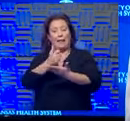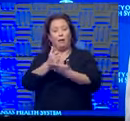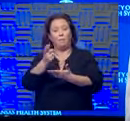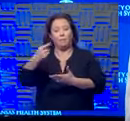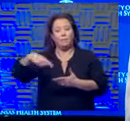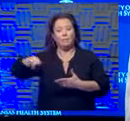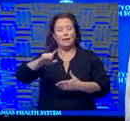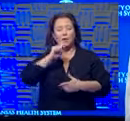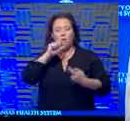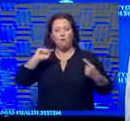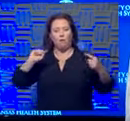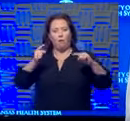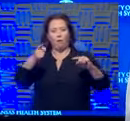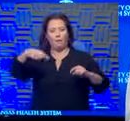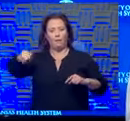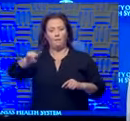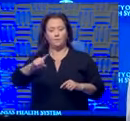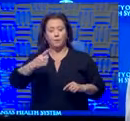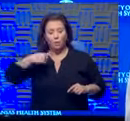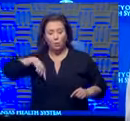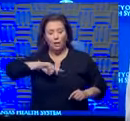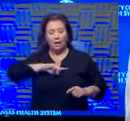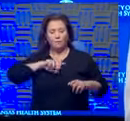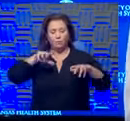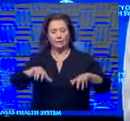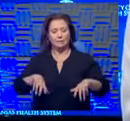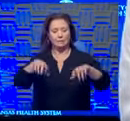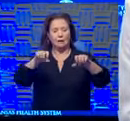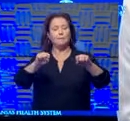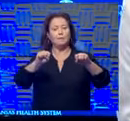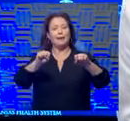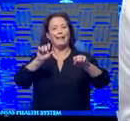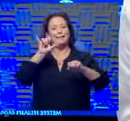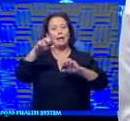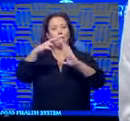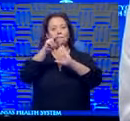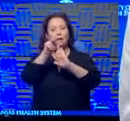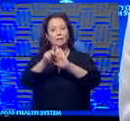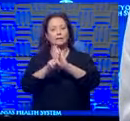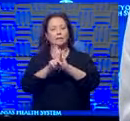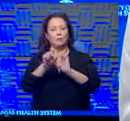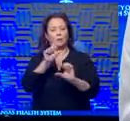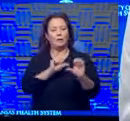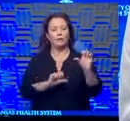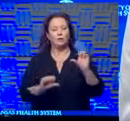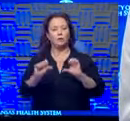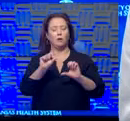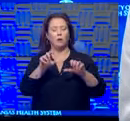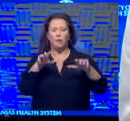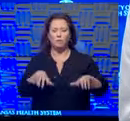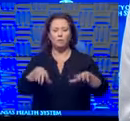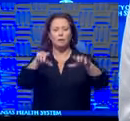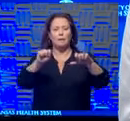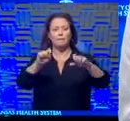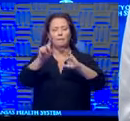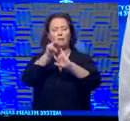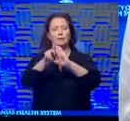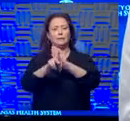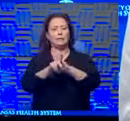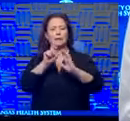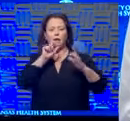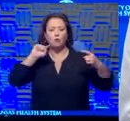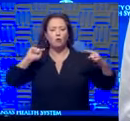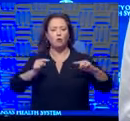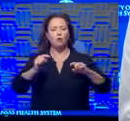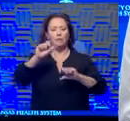not going to harm them. We have to adopt that to each other. We have to not do harm to each other. And the way we do that is